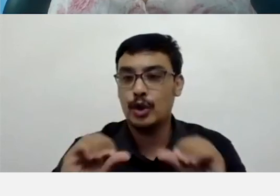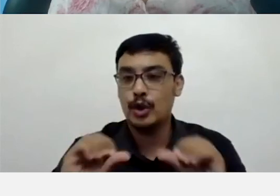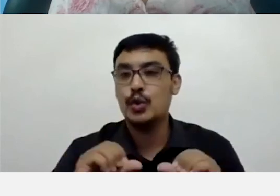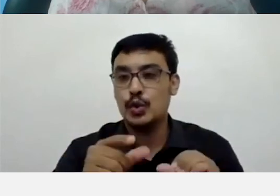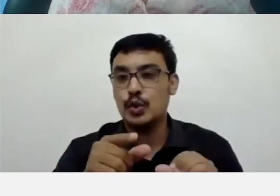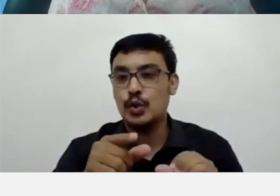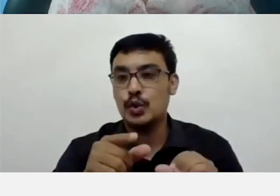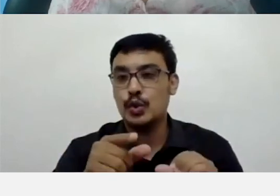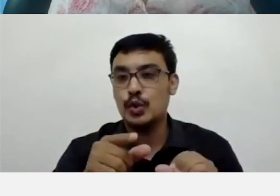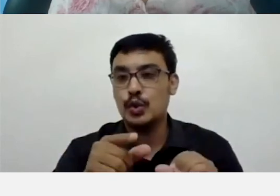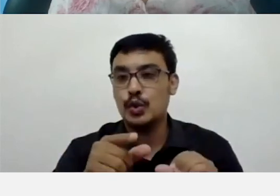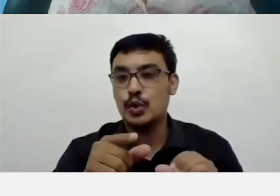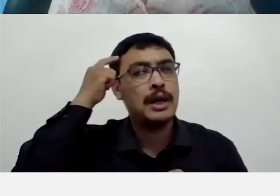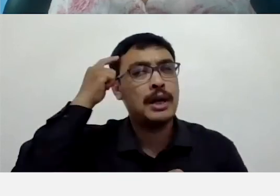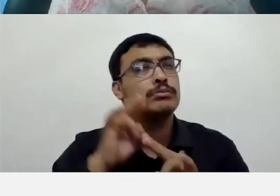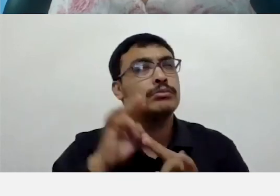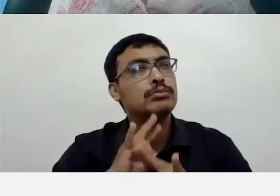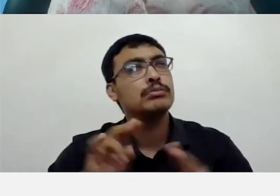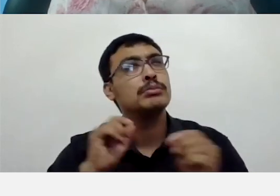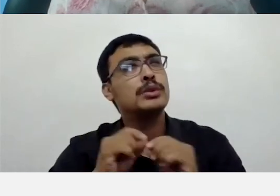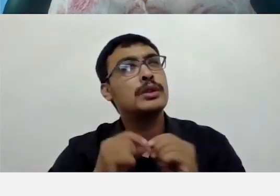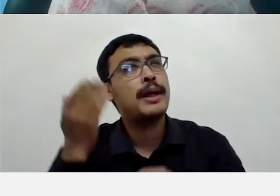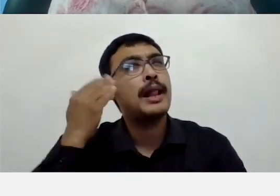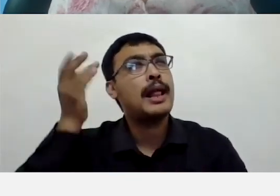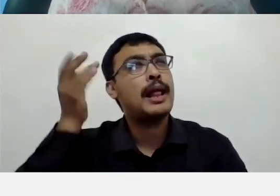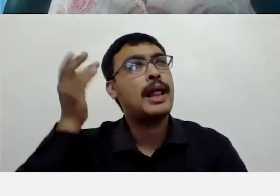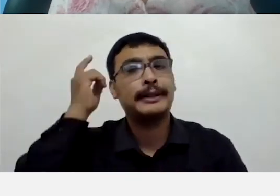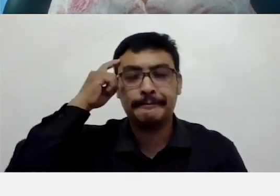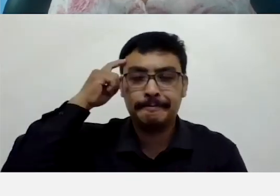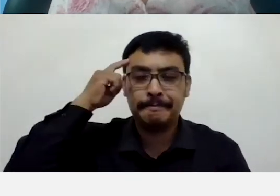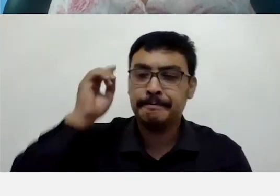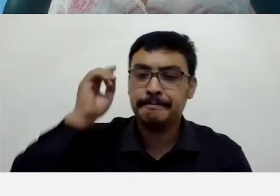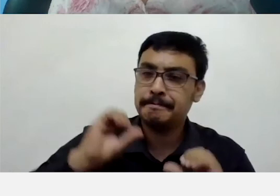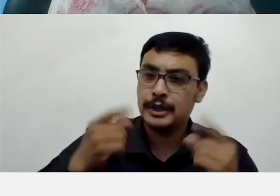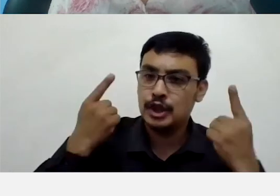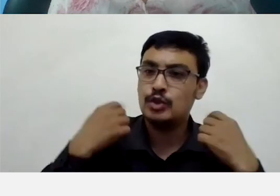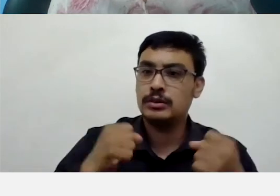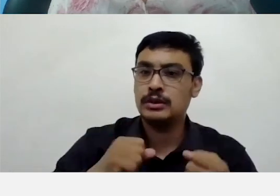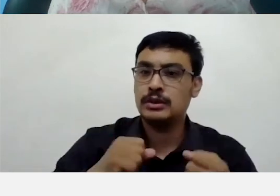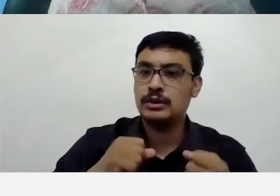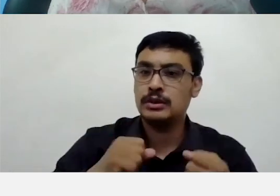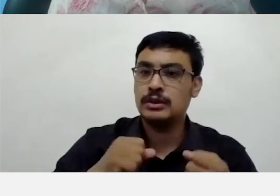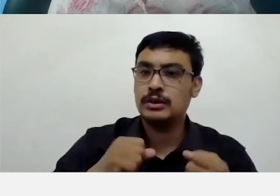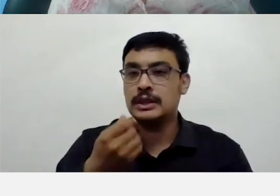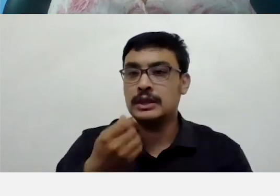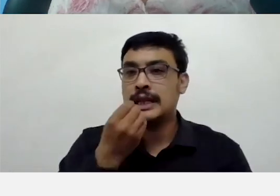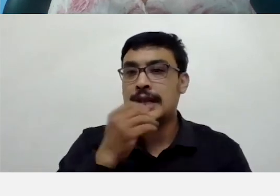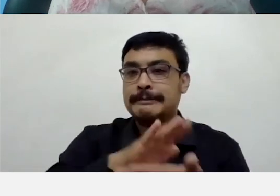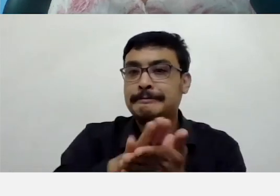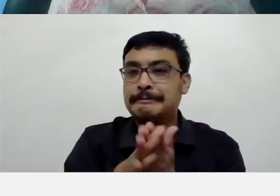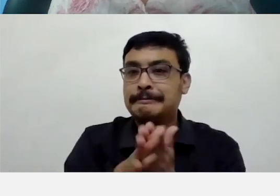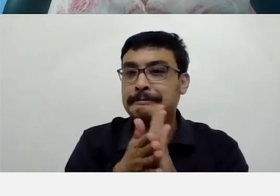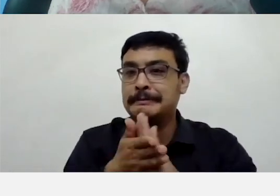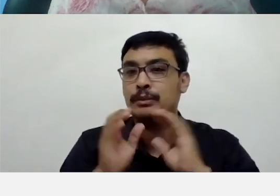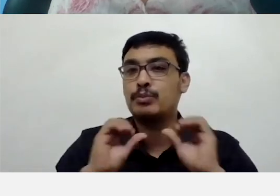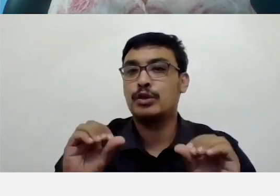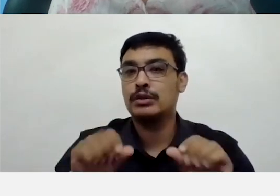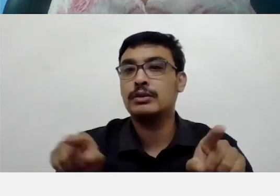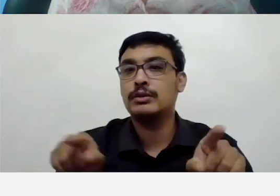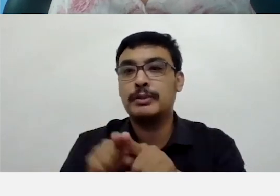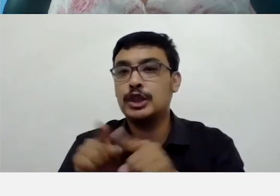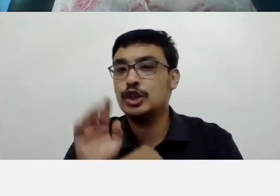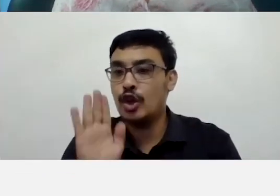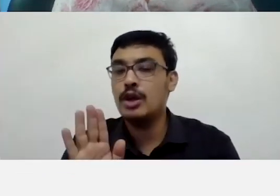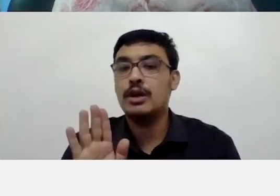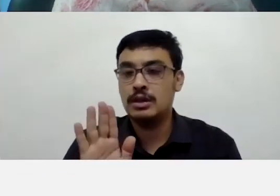tension and as well as help in a digestion of food. So it is also like one of the heritage of